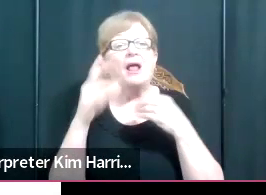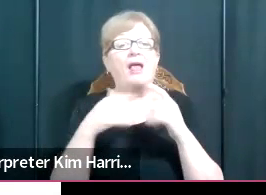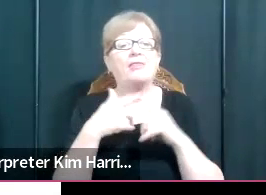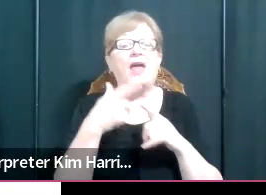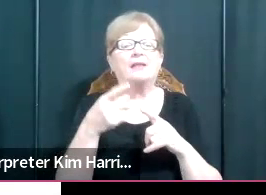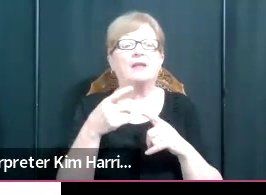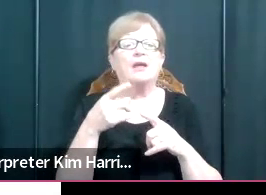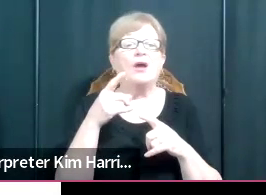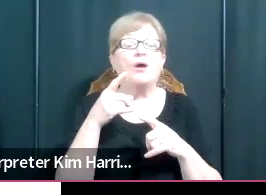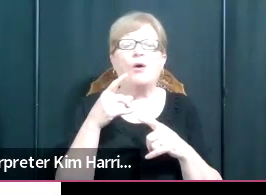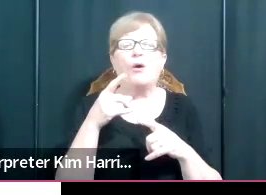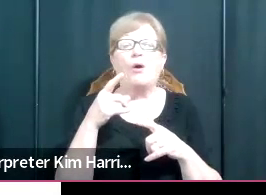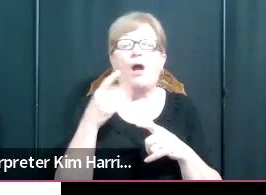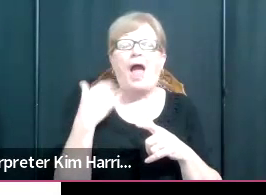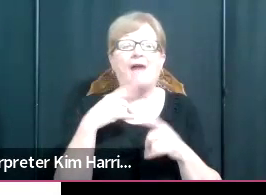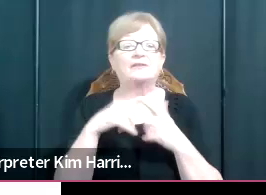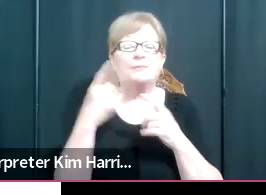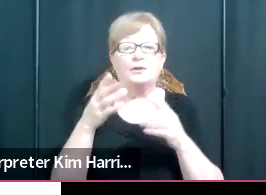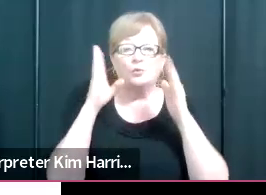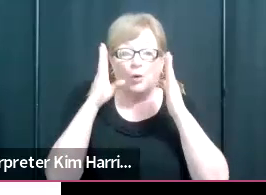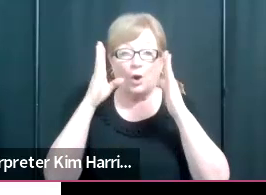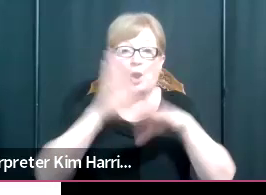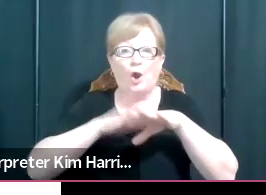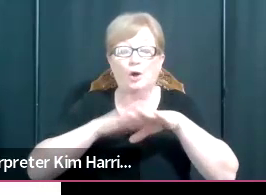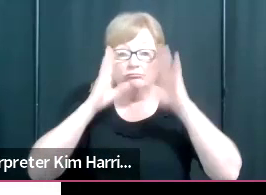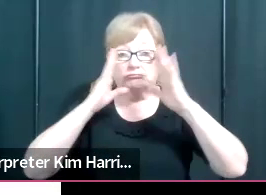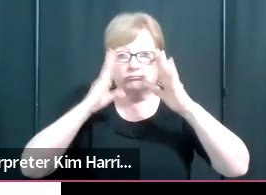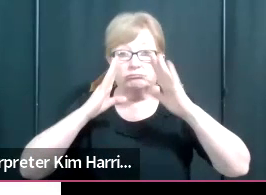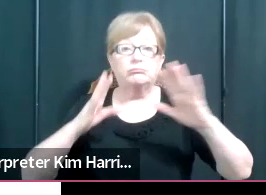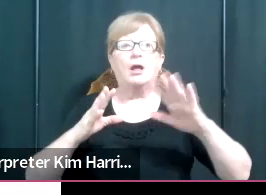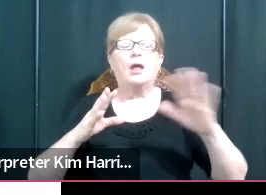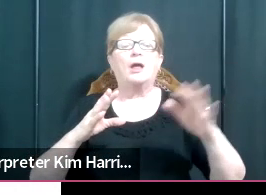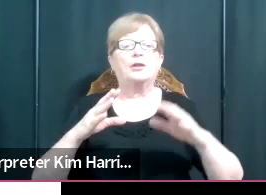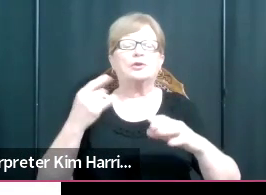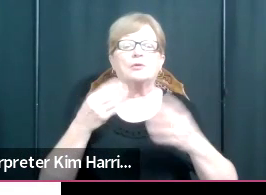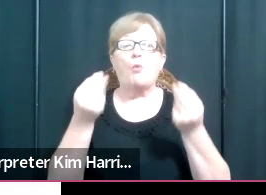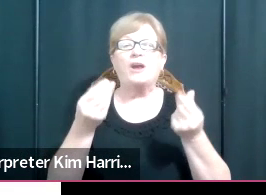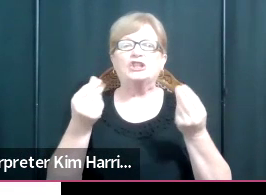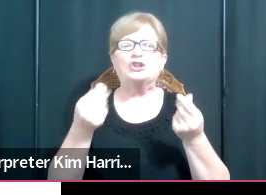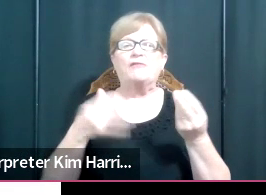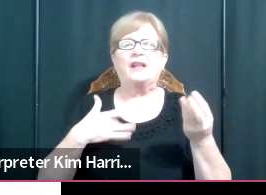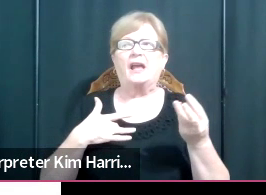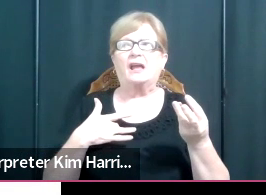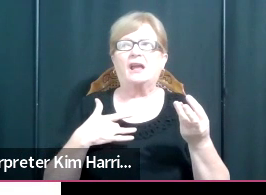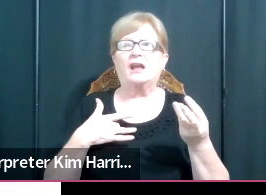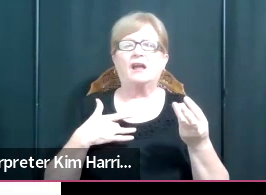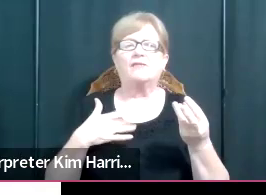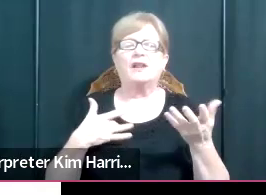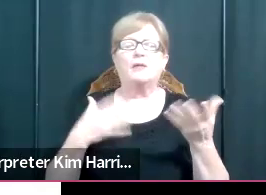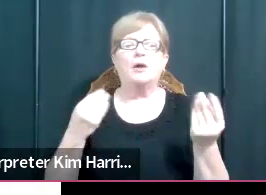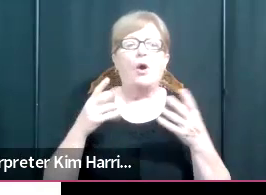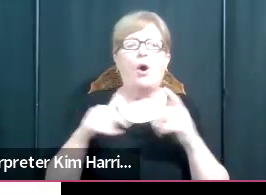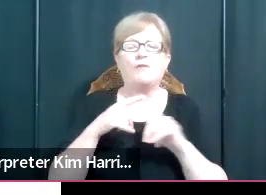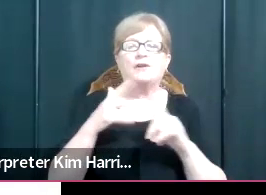that will alert you to the fact that there's moisture that needs to be taken care of so that somebody's skin can